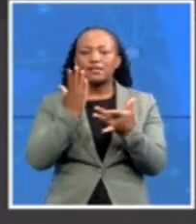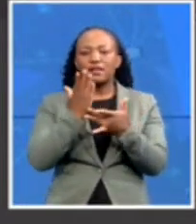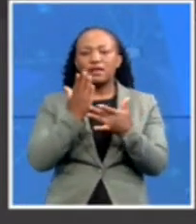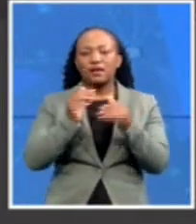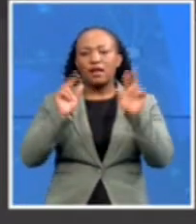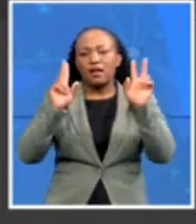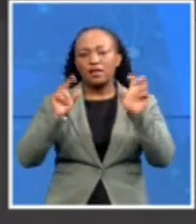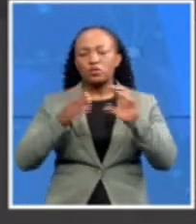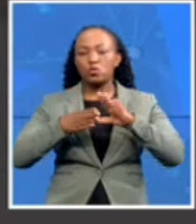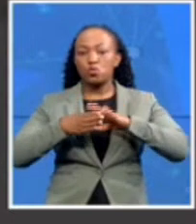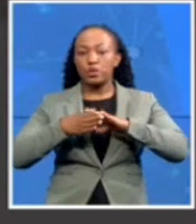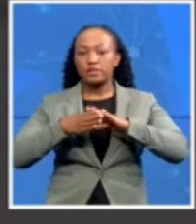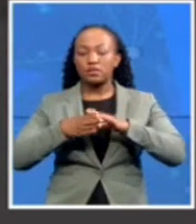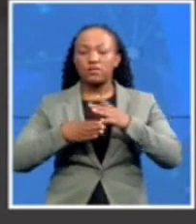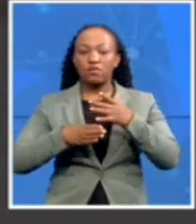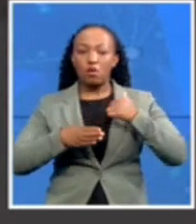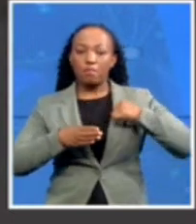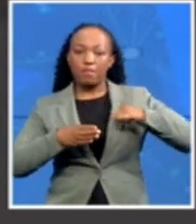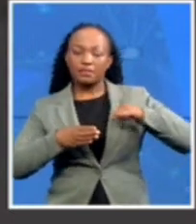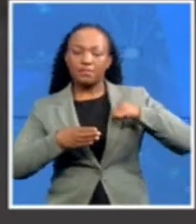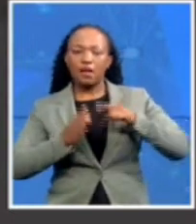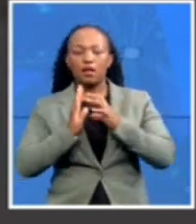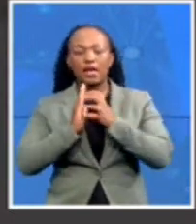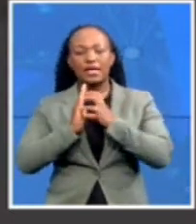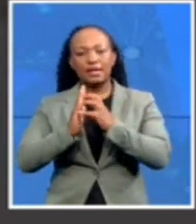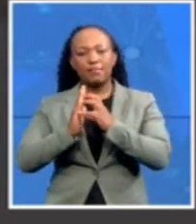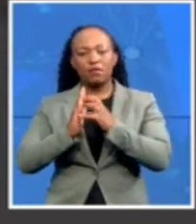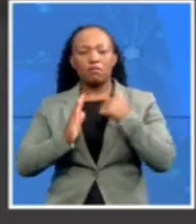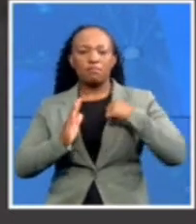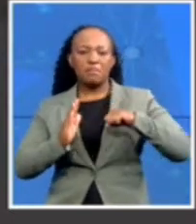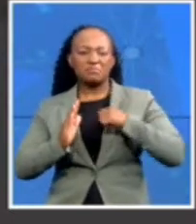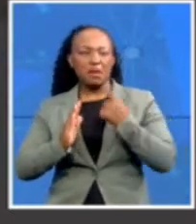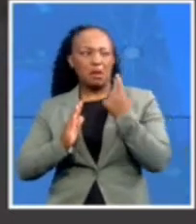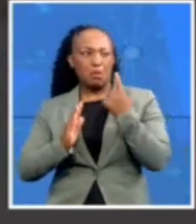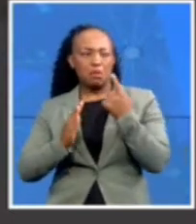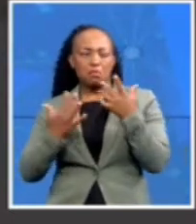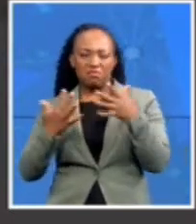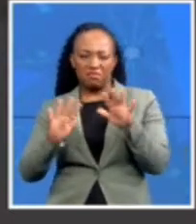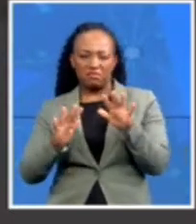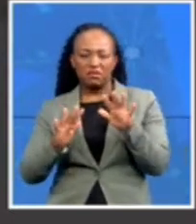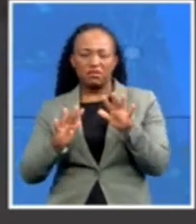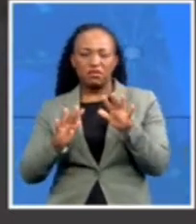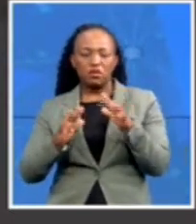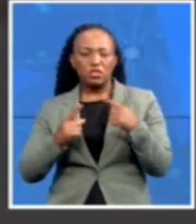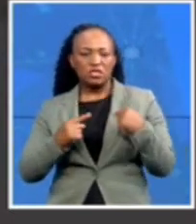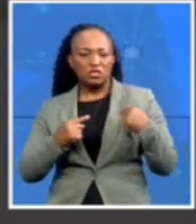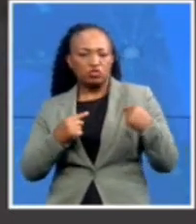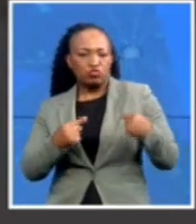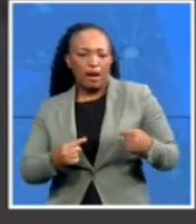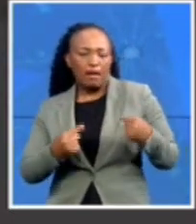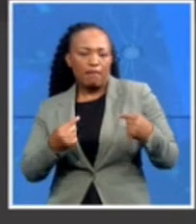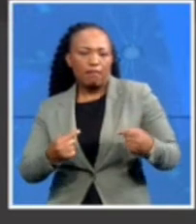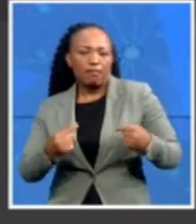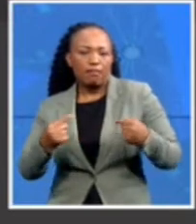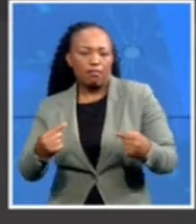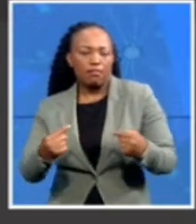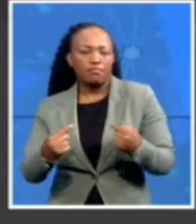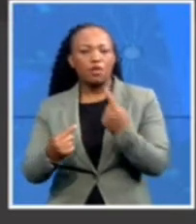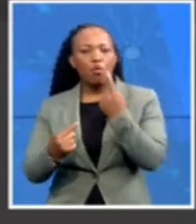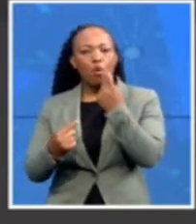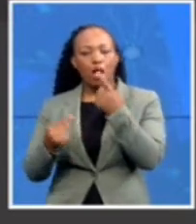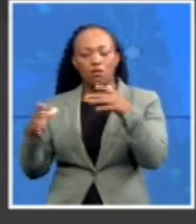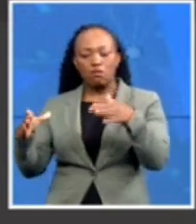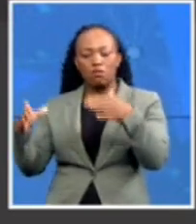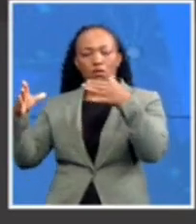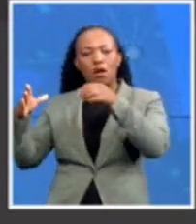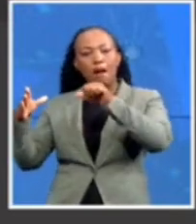example of the one municipality who struggled with one of their breakers. They could not open and close, and as such, they